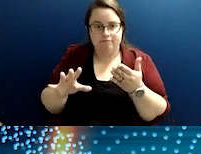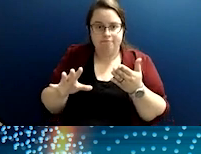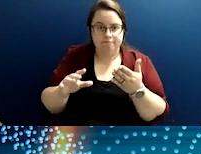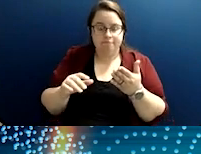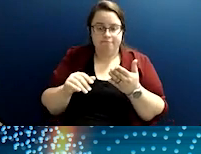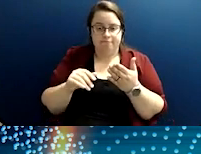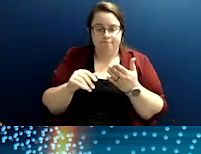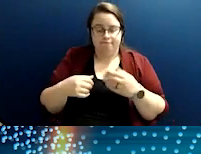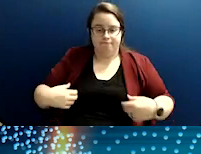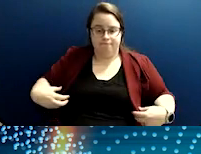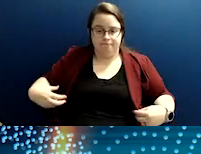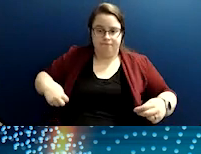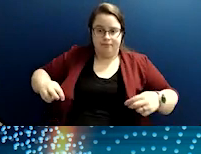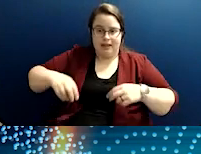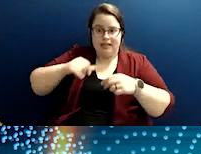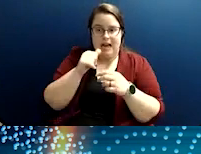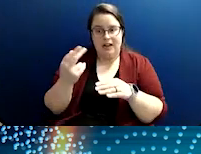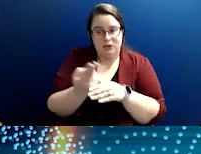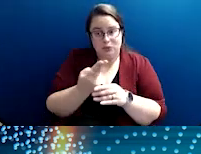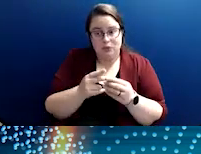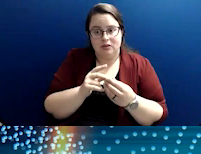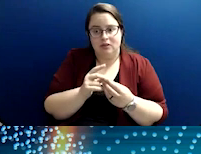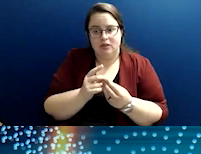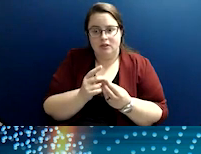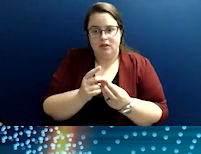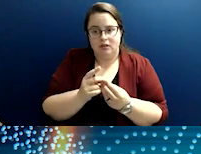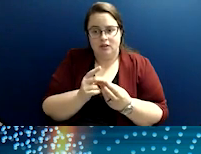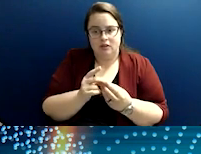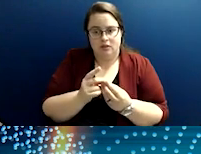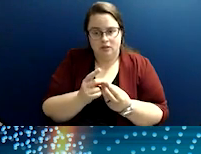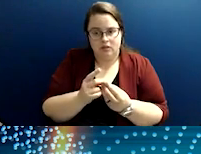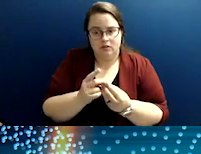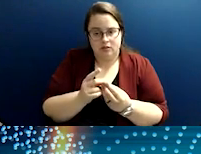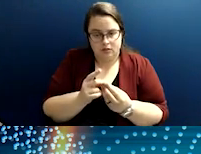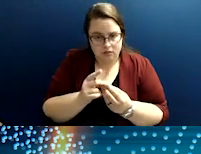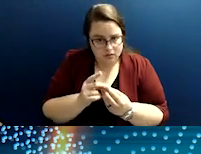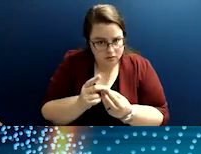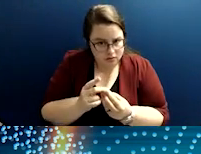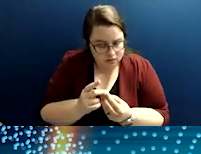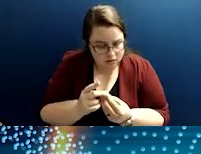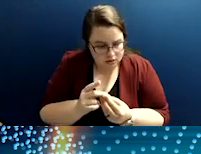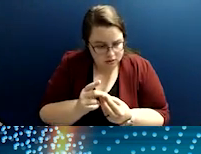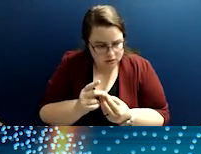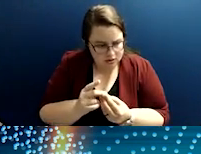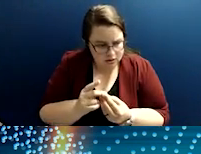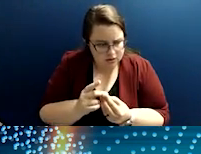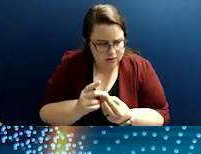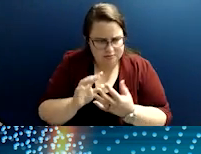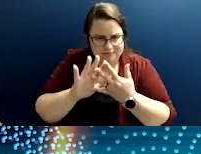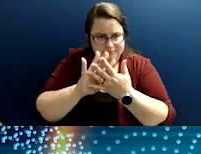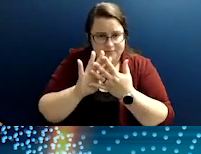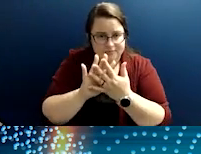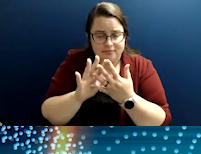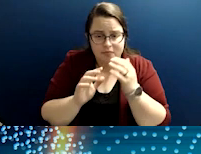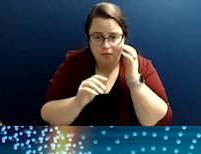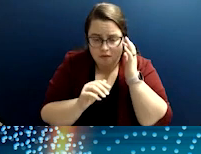not do this, right? And this is not an easy thing to do and not an easy thing to grapple with. And